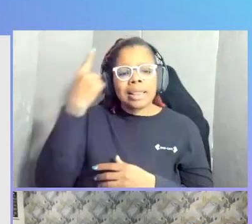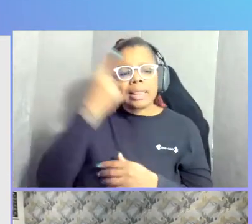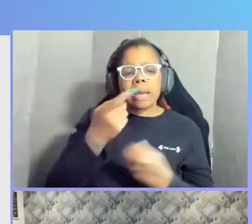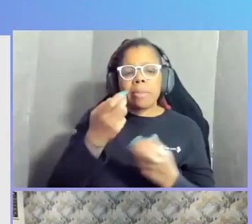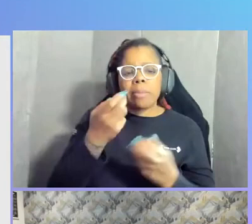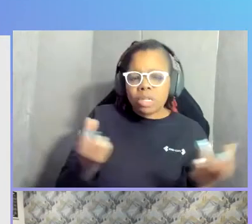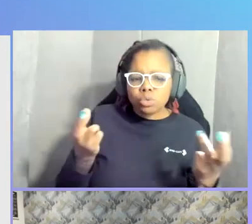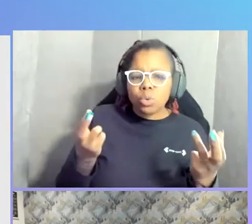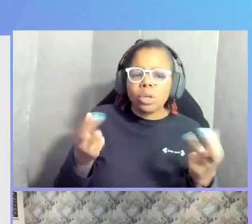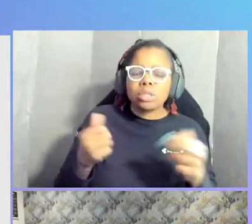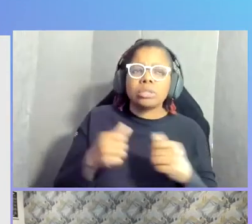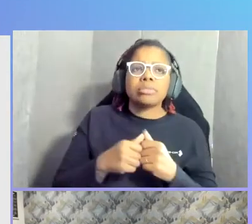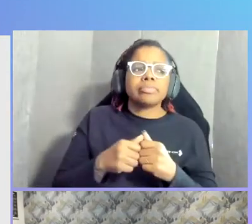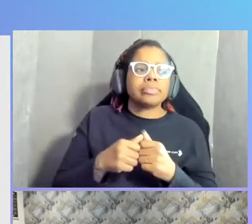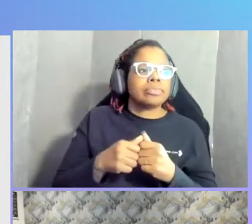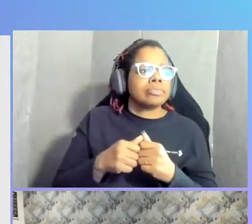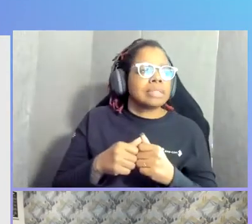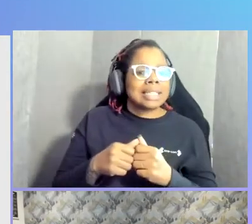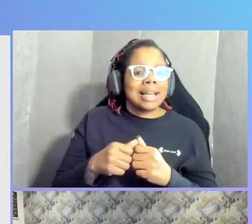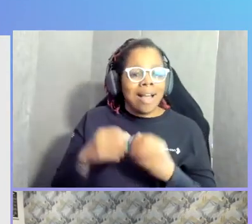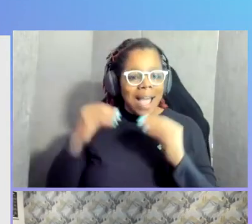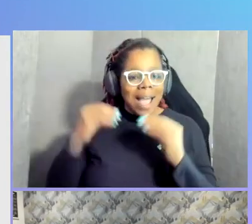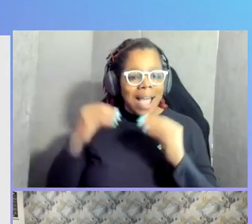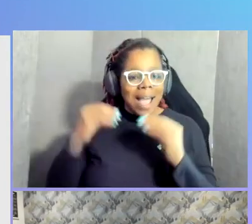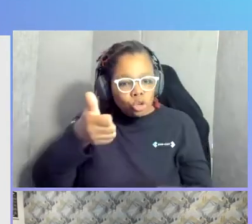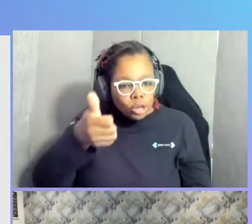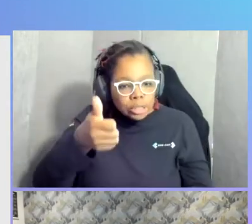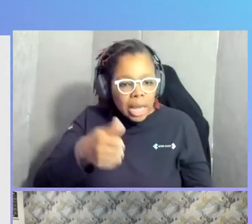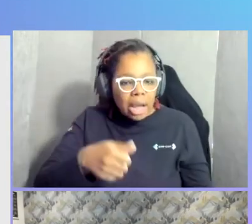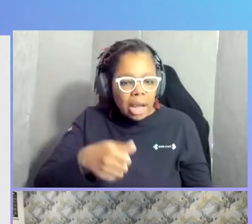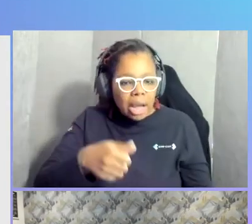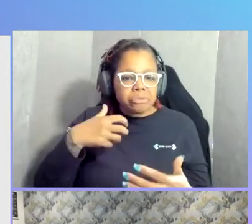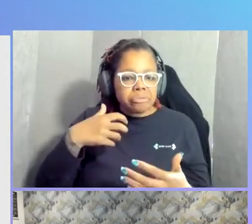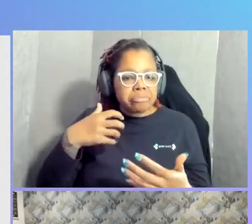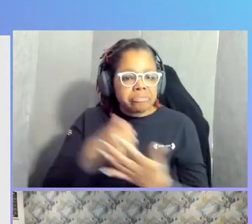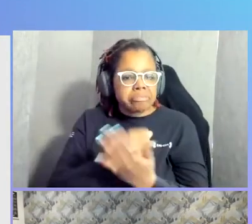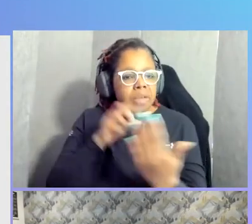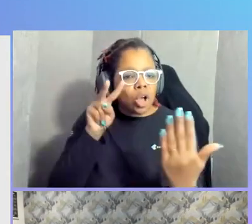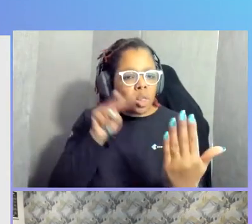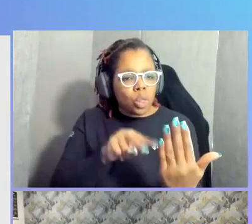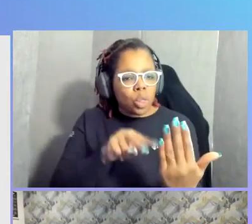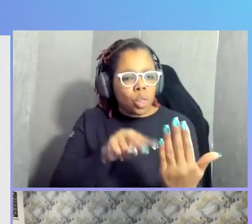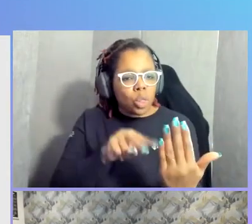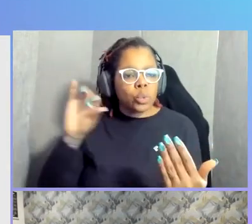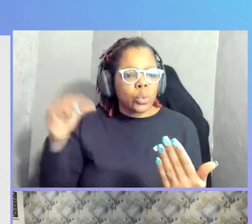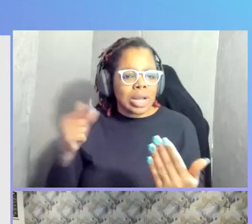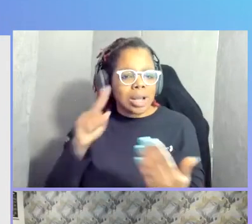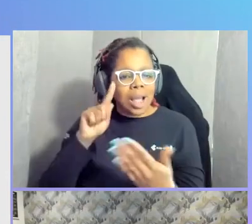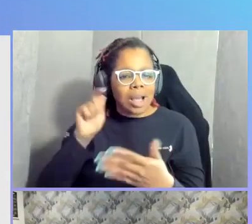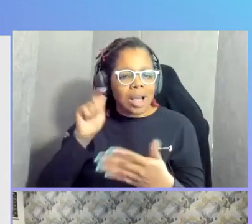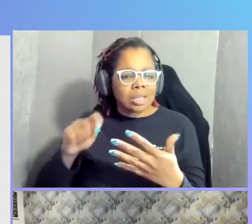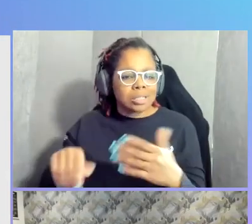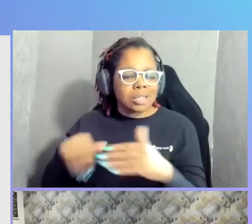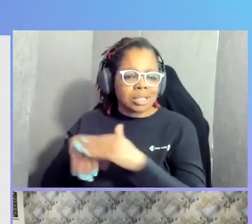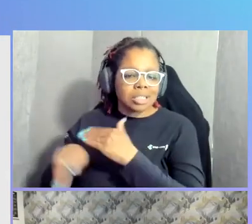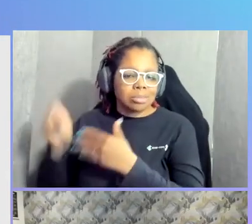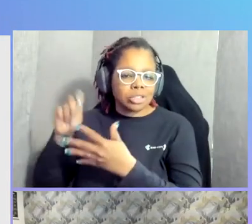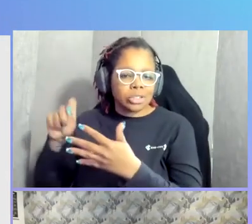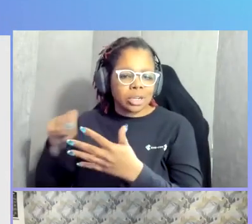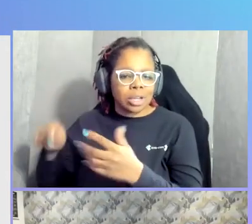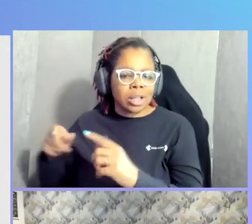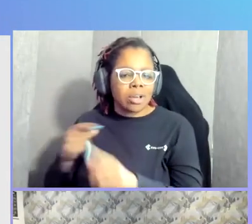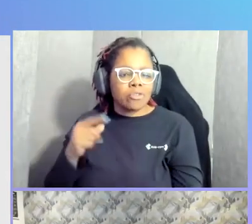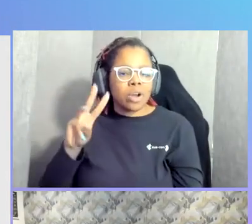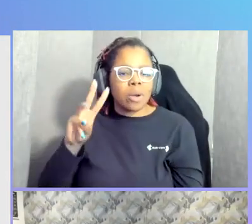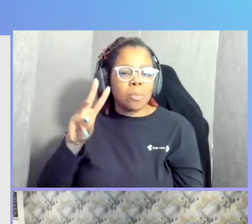resource, educate yourself. Take a look on the WCAG checklist and the accessibility checklist from